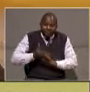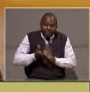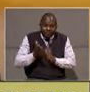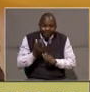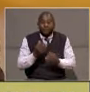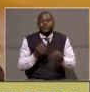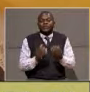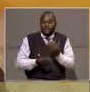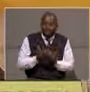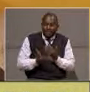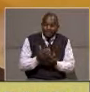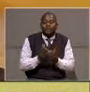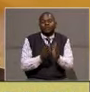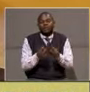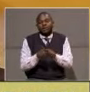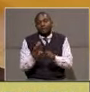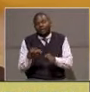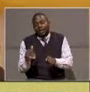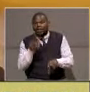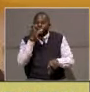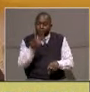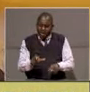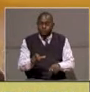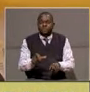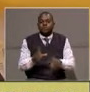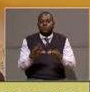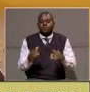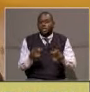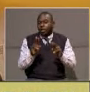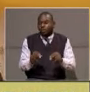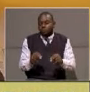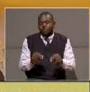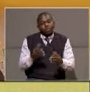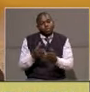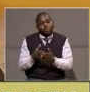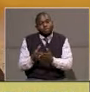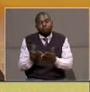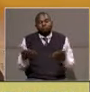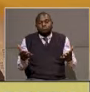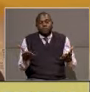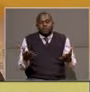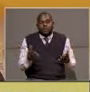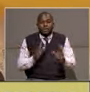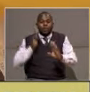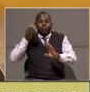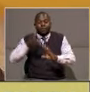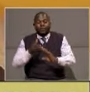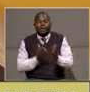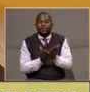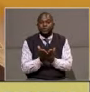services and the lives of other persons that are lost due to lack of easy referral